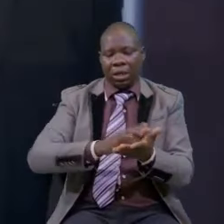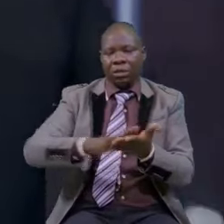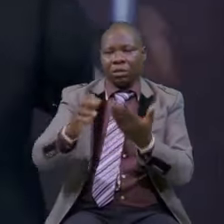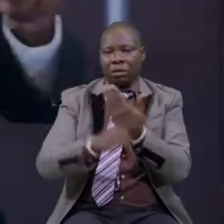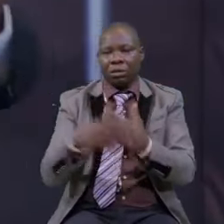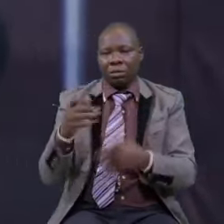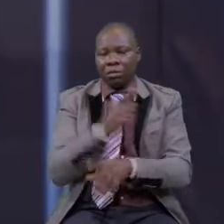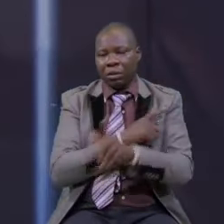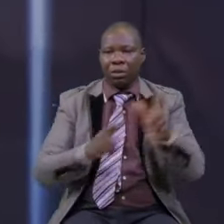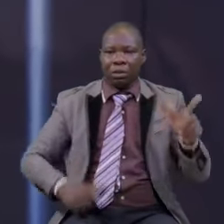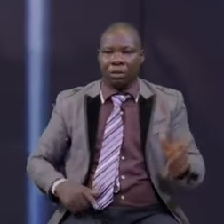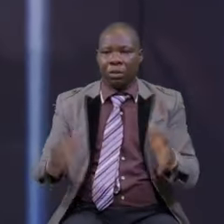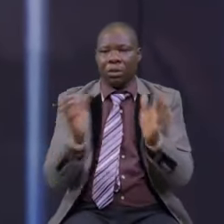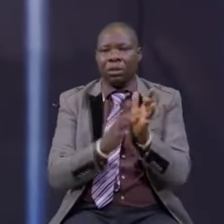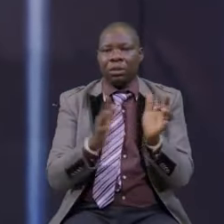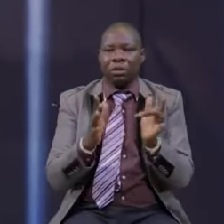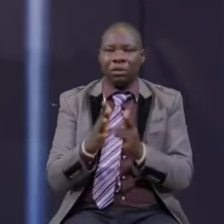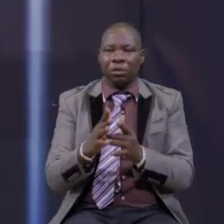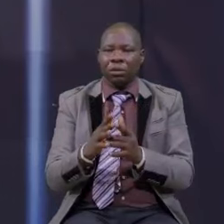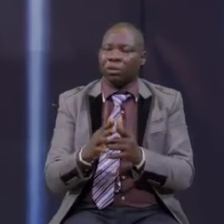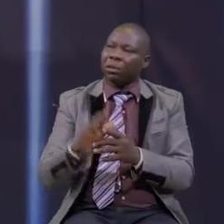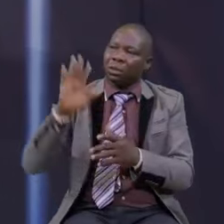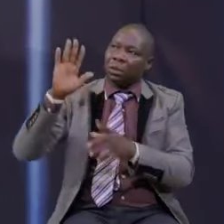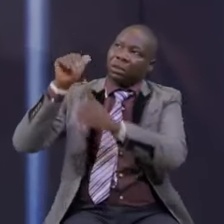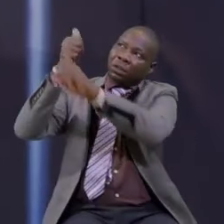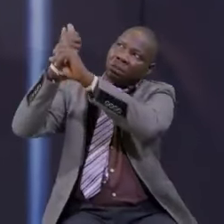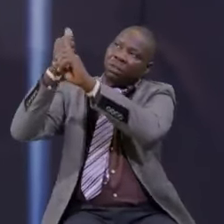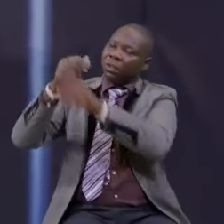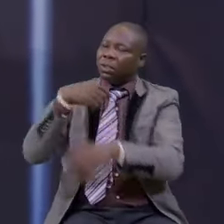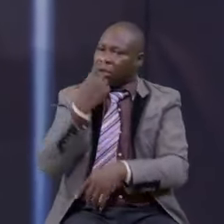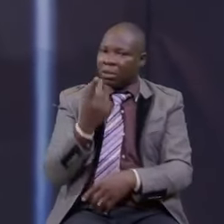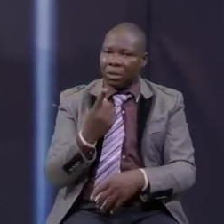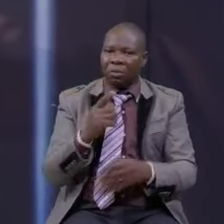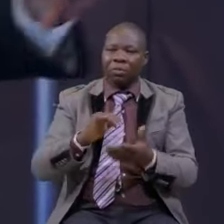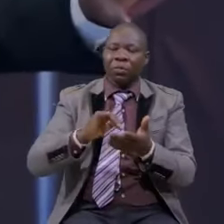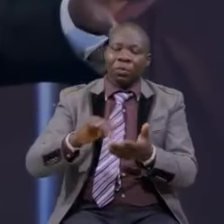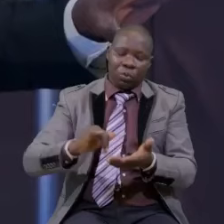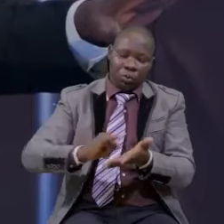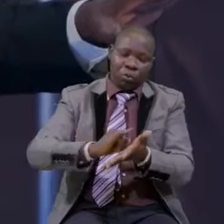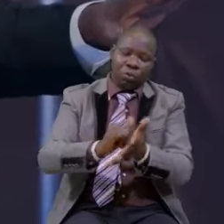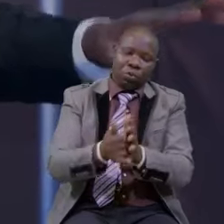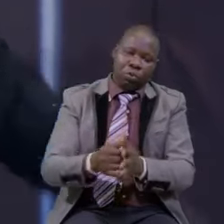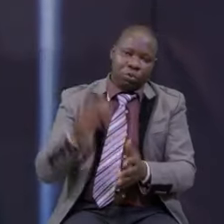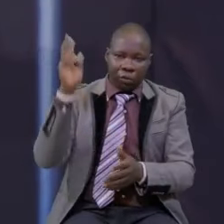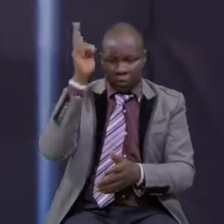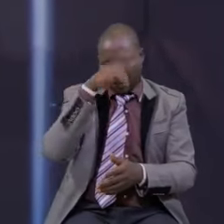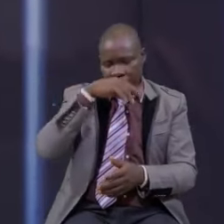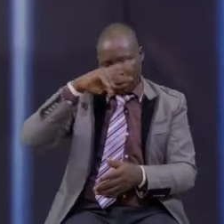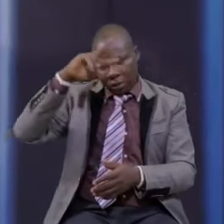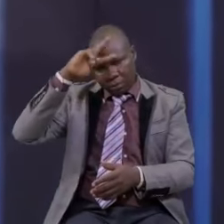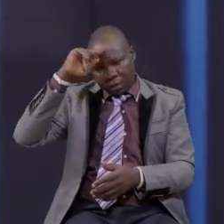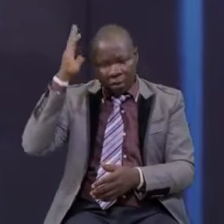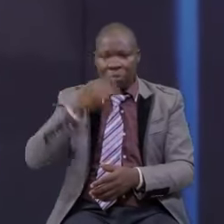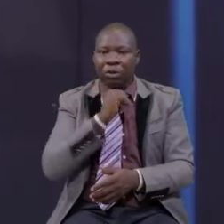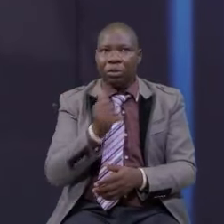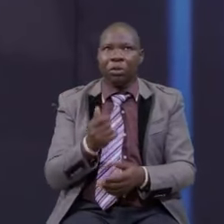Lord. Jesus himself said, those foolish virgins will not